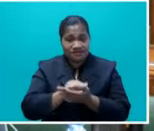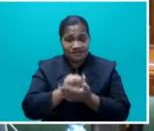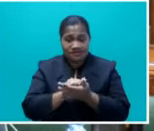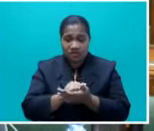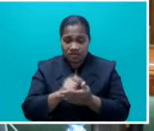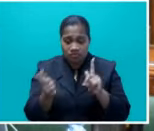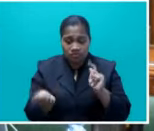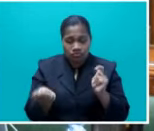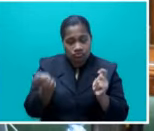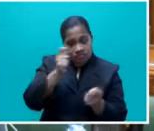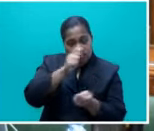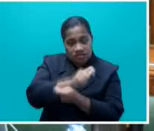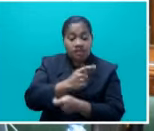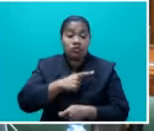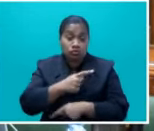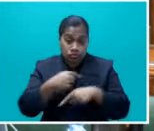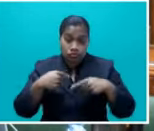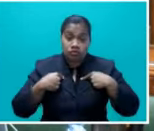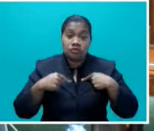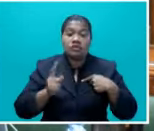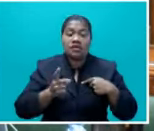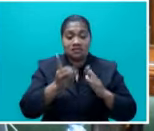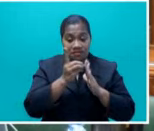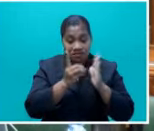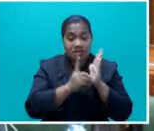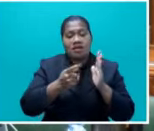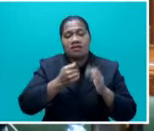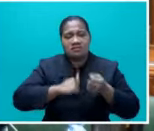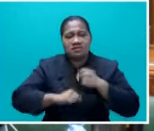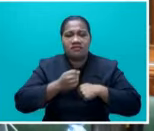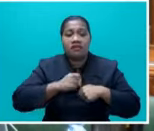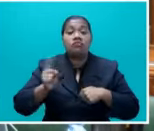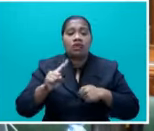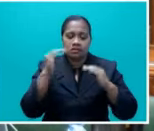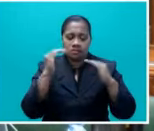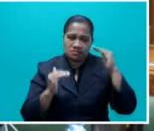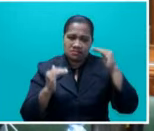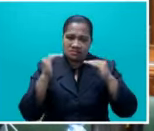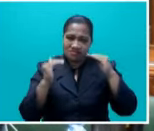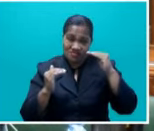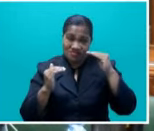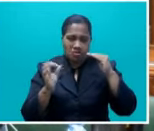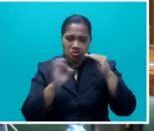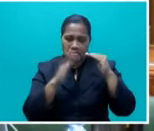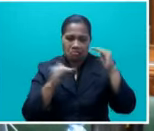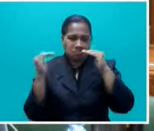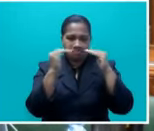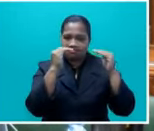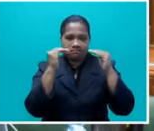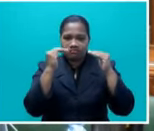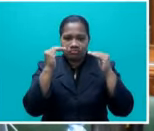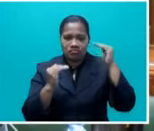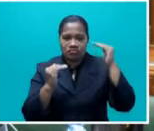transformation because we were a democracy suffering from inequality crisis. This transformation came about as